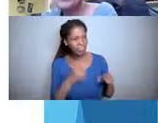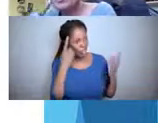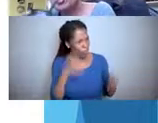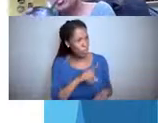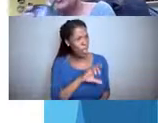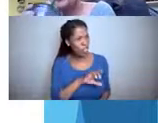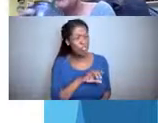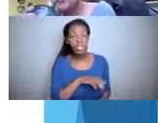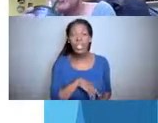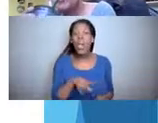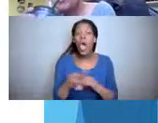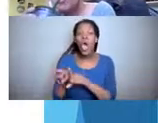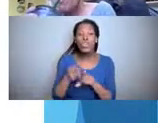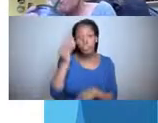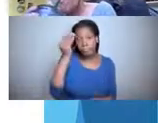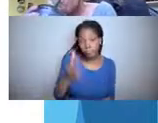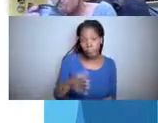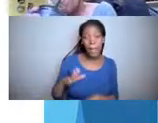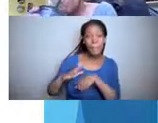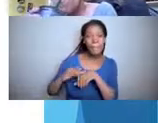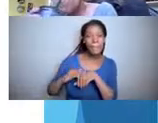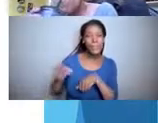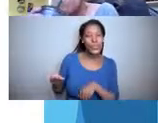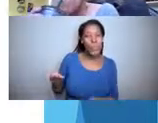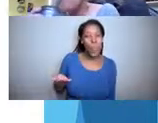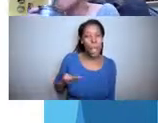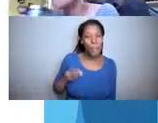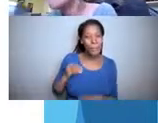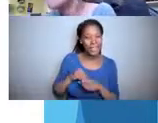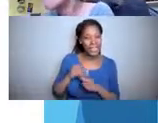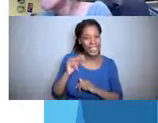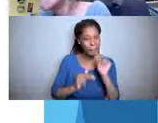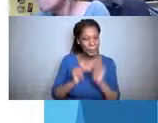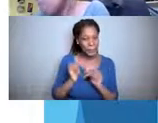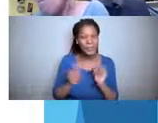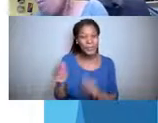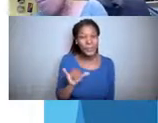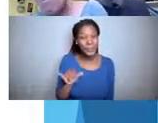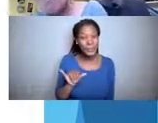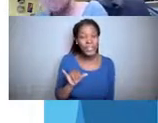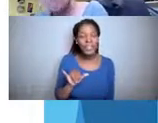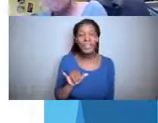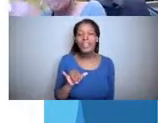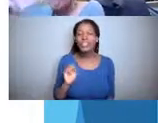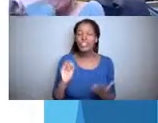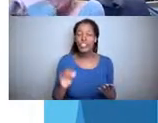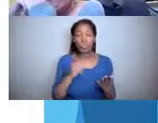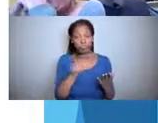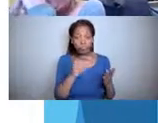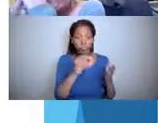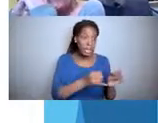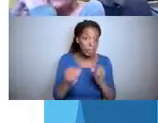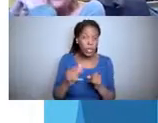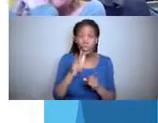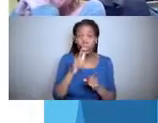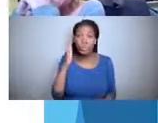welcome in this space and i think that's an important piece of kind of thinking about the individuals who will be using this space that they um you know that